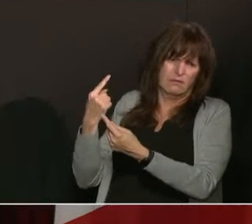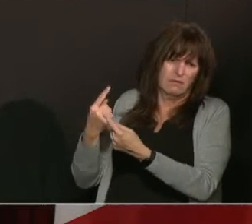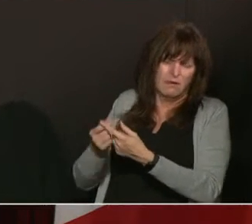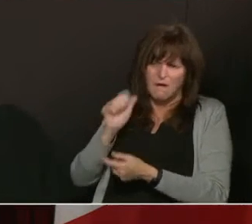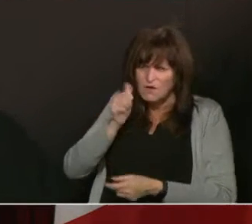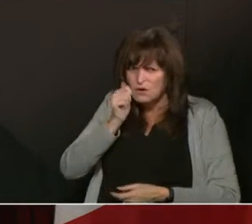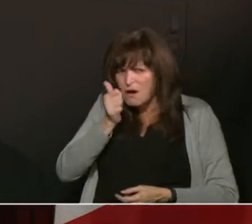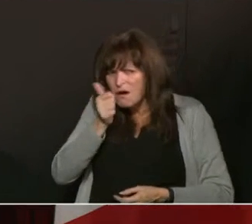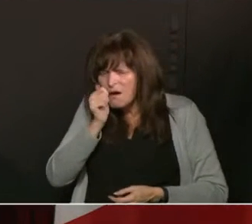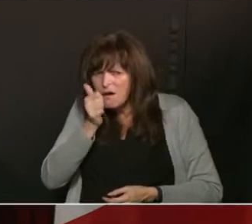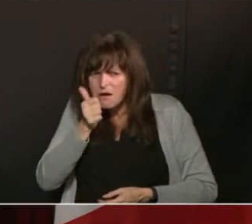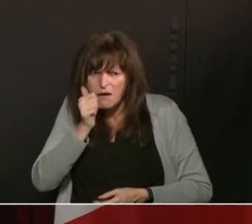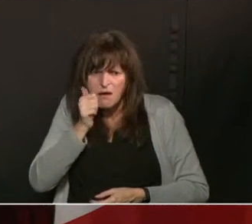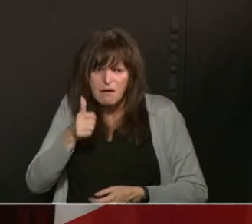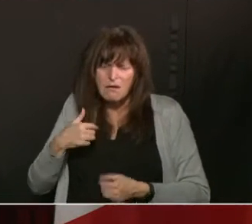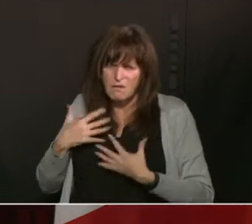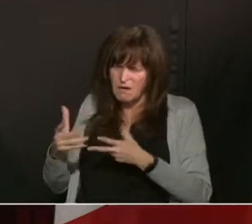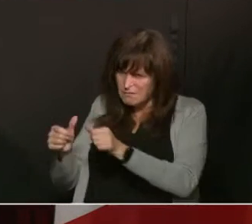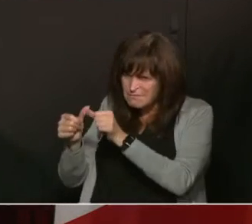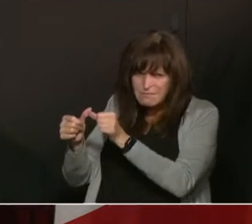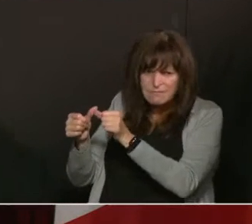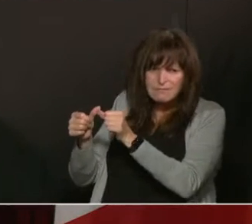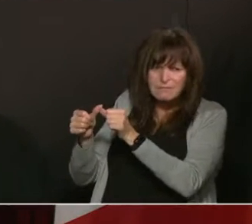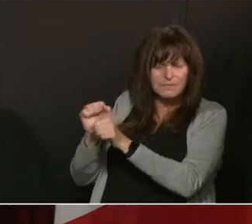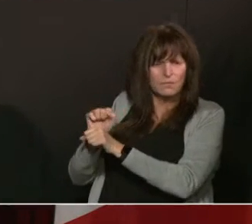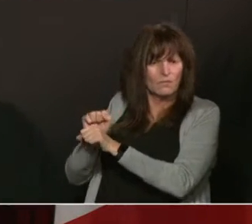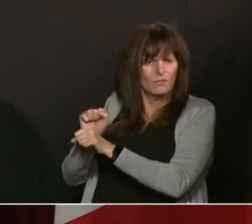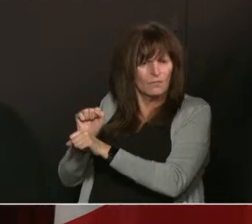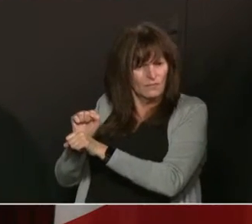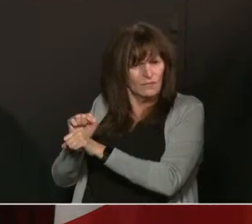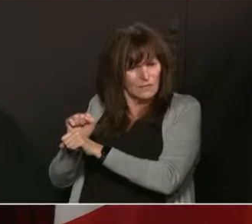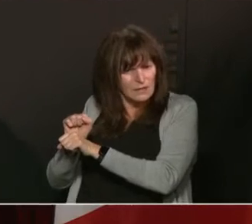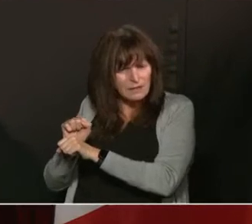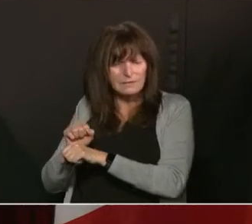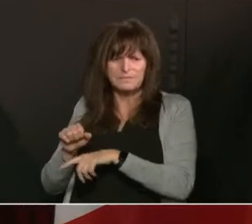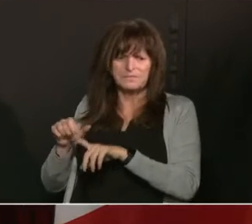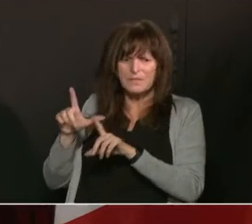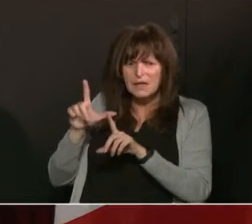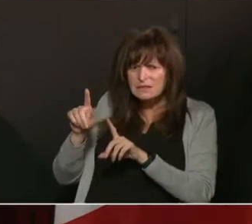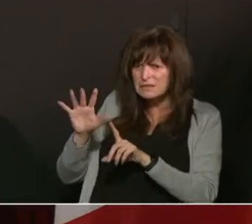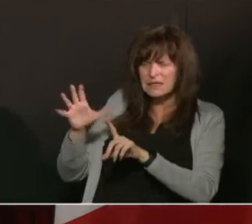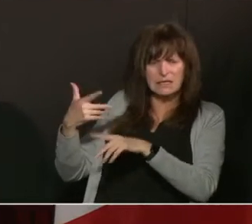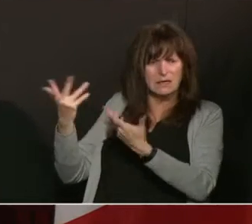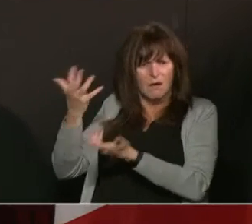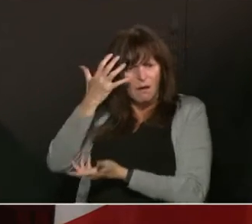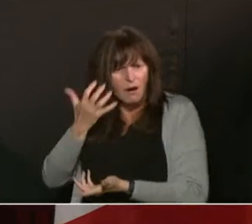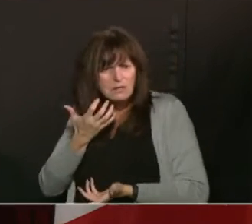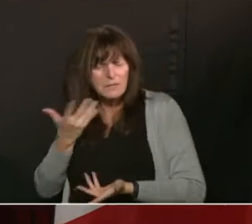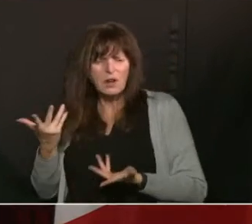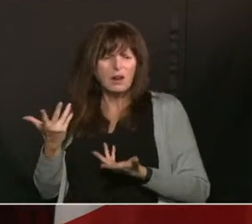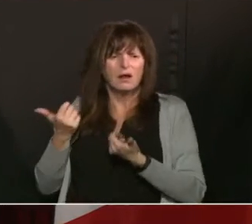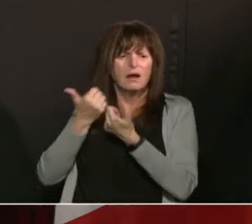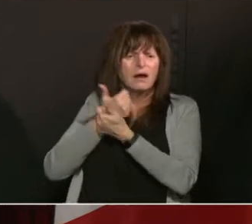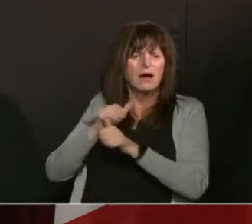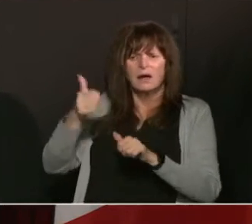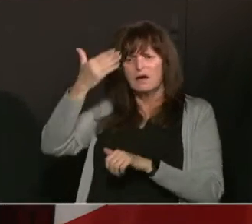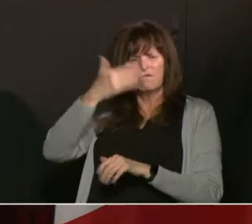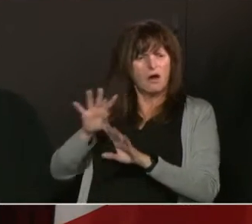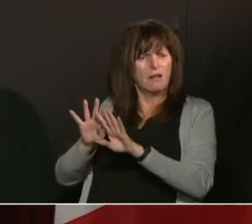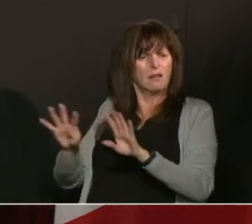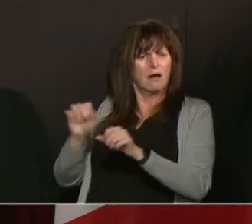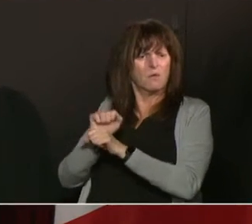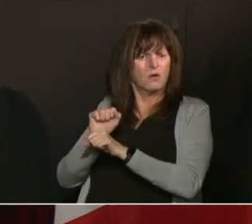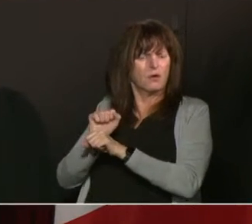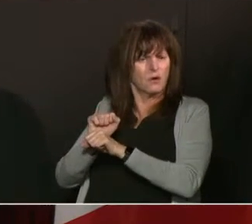hold true for anyone working in an acute care environment, long-term care environment, or an essential worker. Whereas a